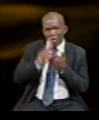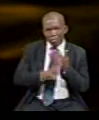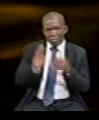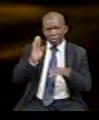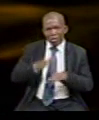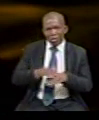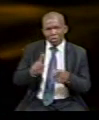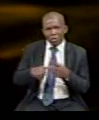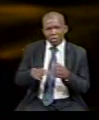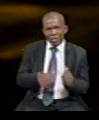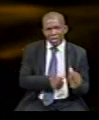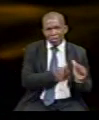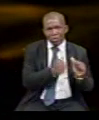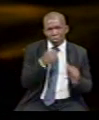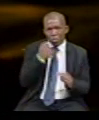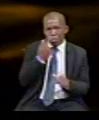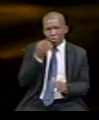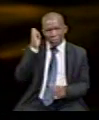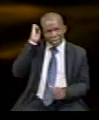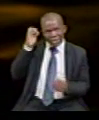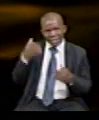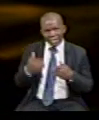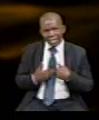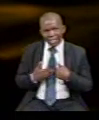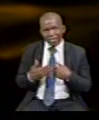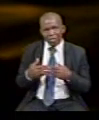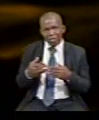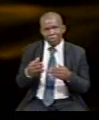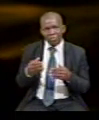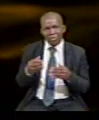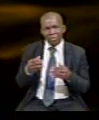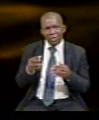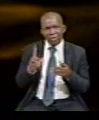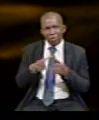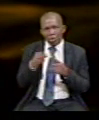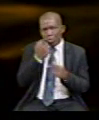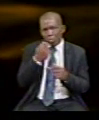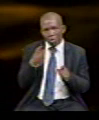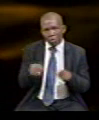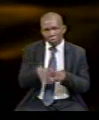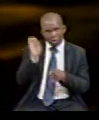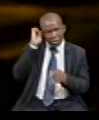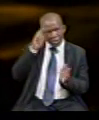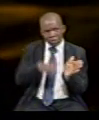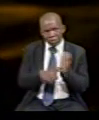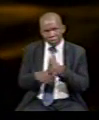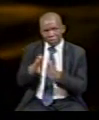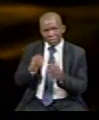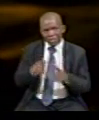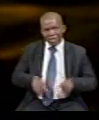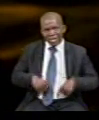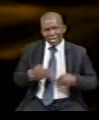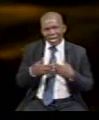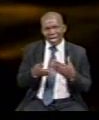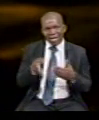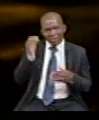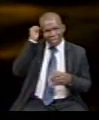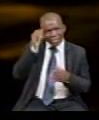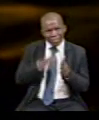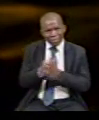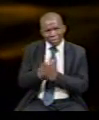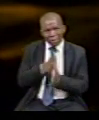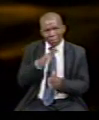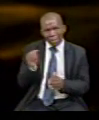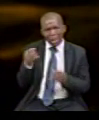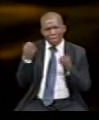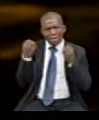Verse 3 now, to whom also he showed himself alive after his passion by many infallible proofs, being seen